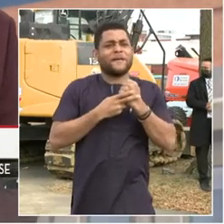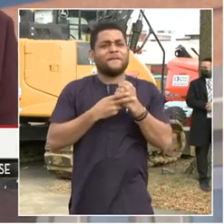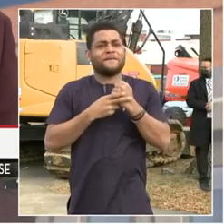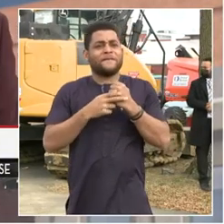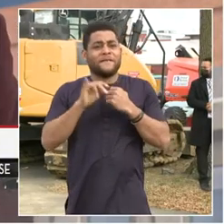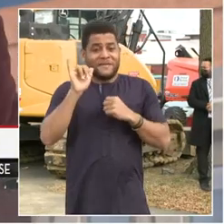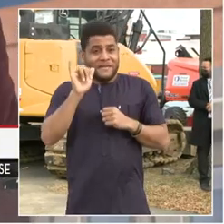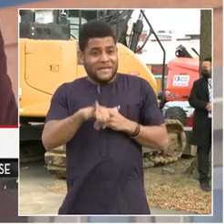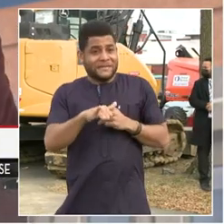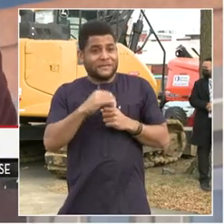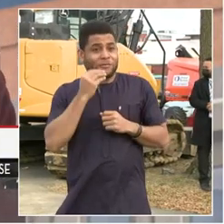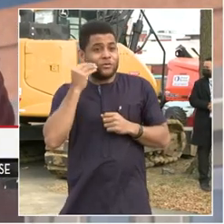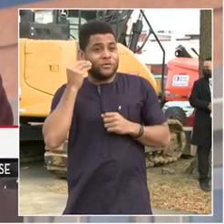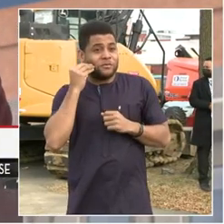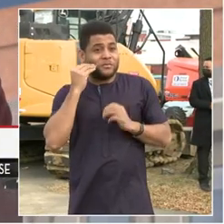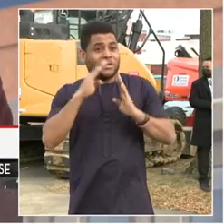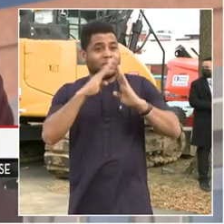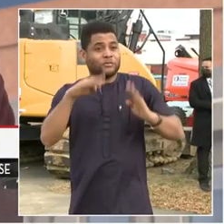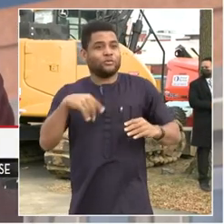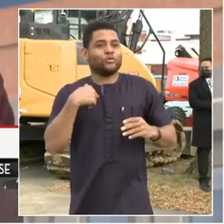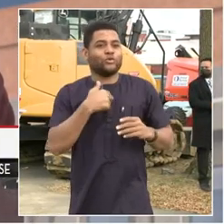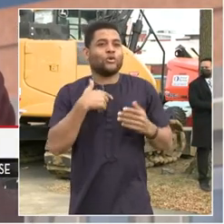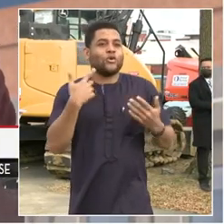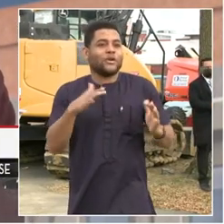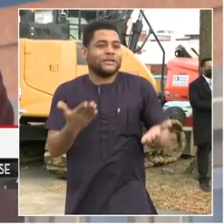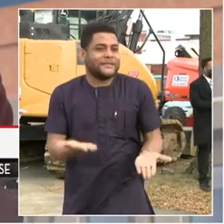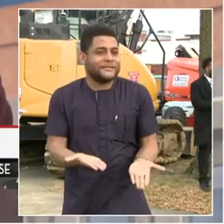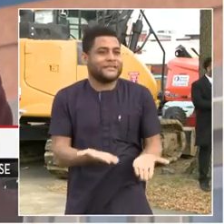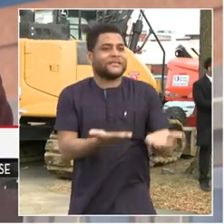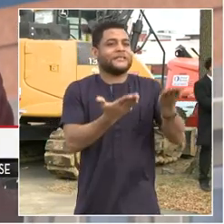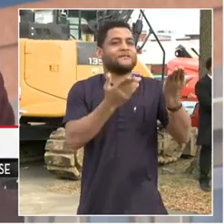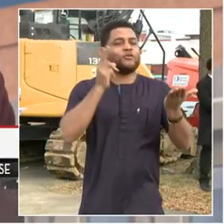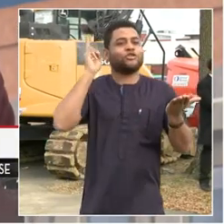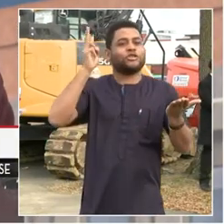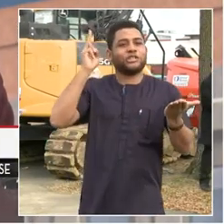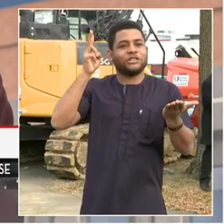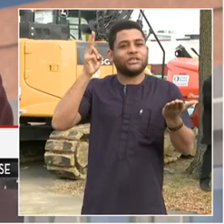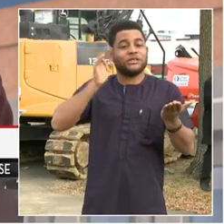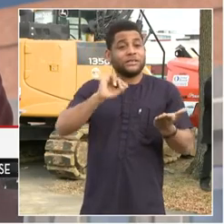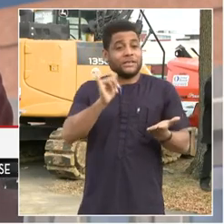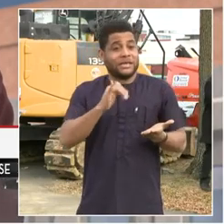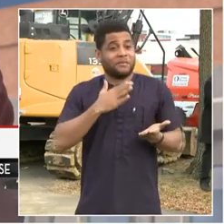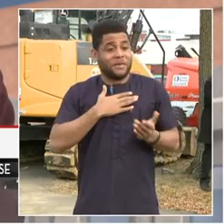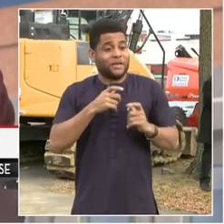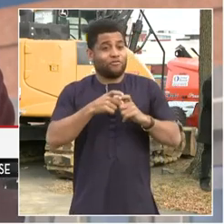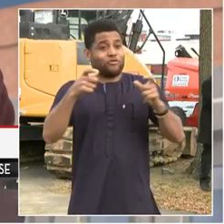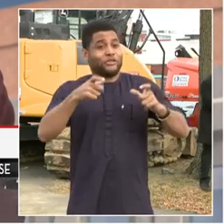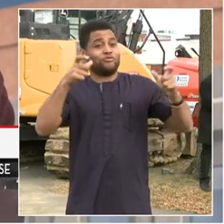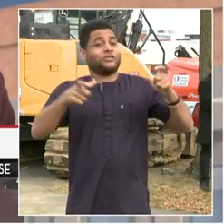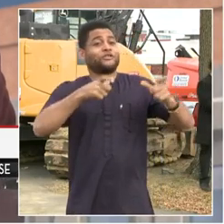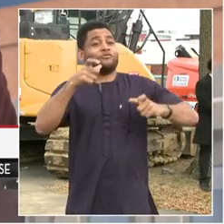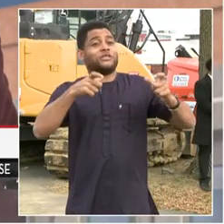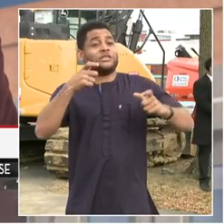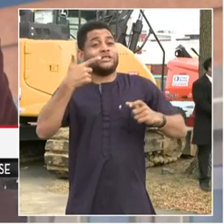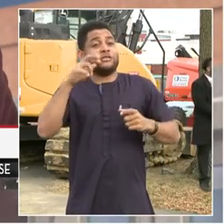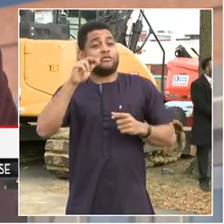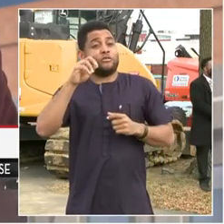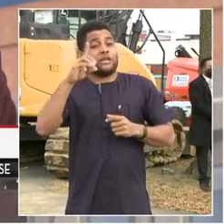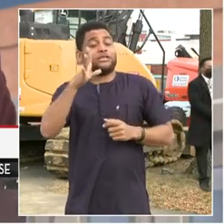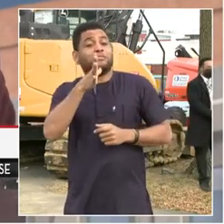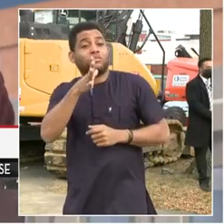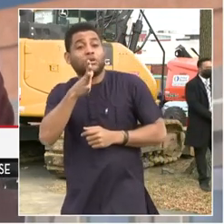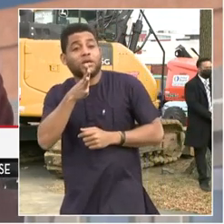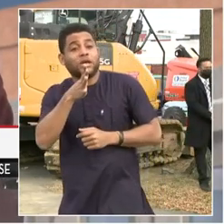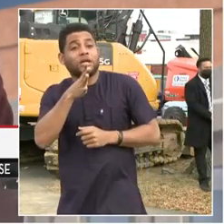focused on lifting up the legacy of people like my great-great-great-grandmother, Anna Murray Douglass, her daughters, and others